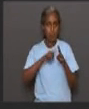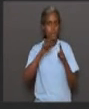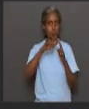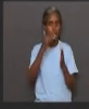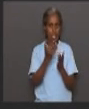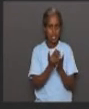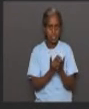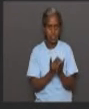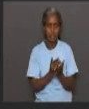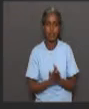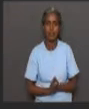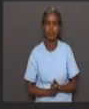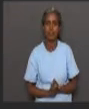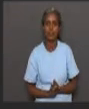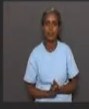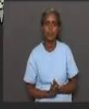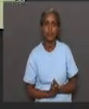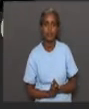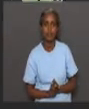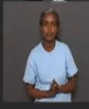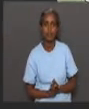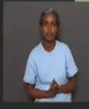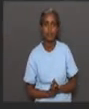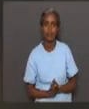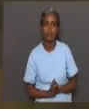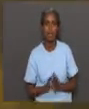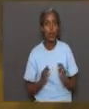Let's get back to our lesson.